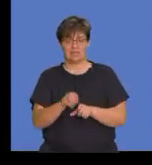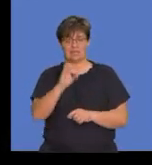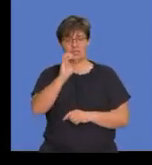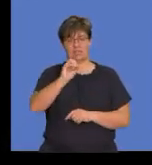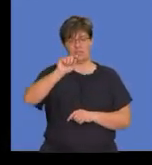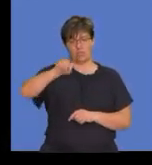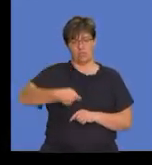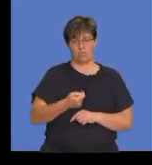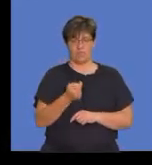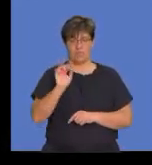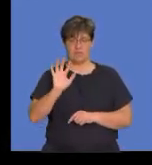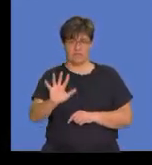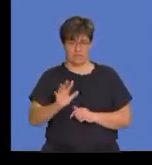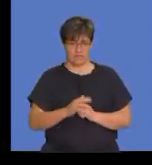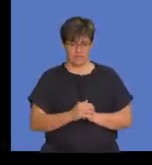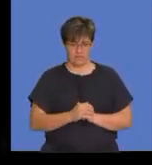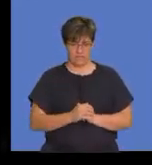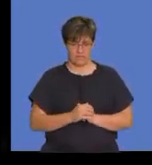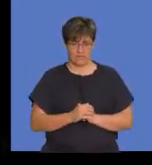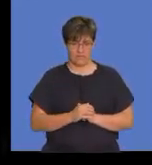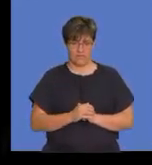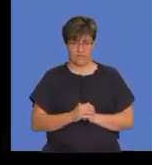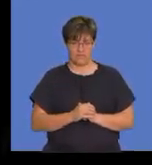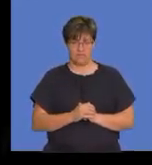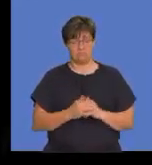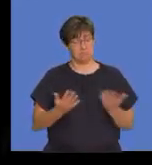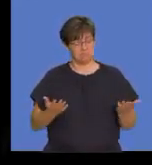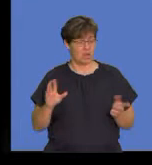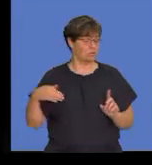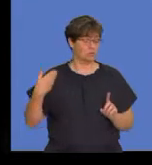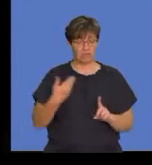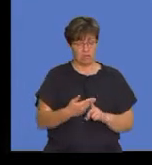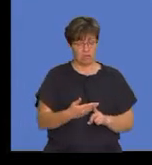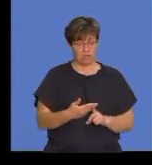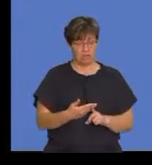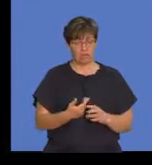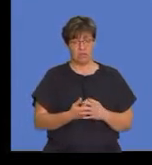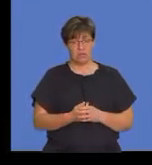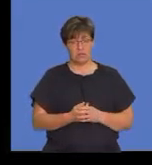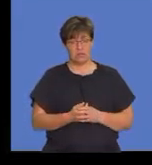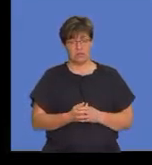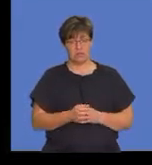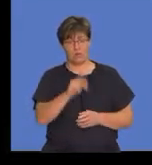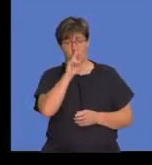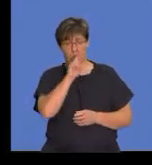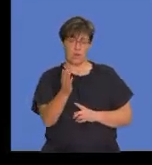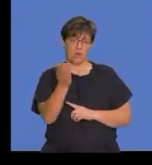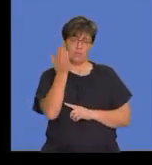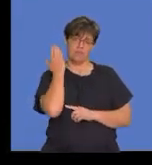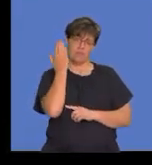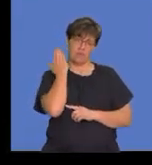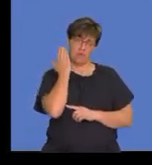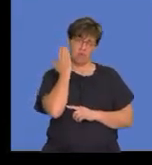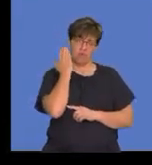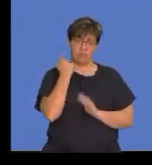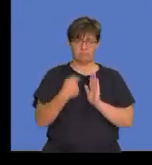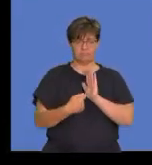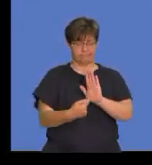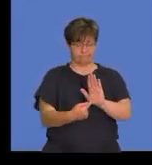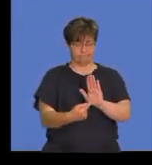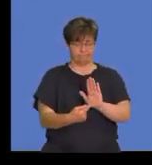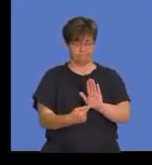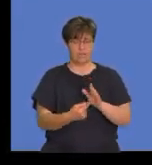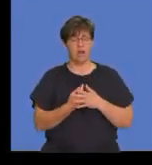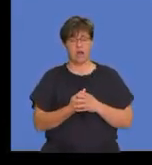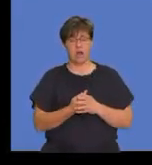which is the same as 0.5. So far, if we look at the previous slide,